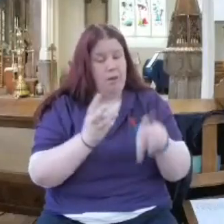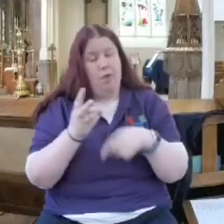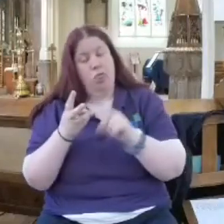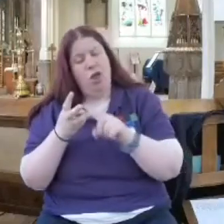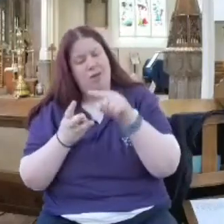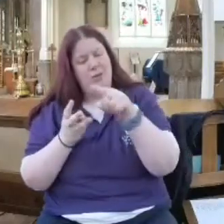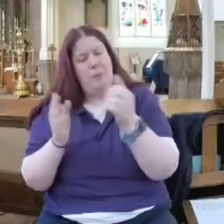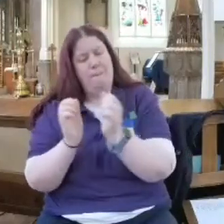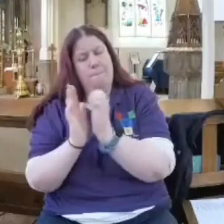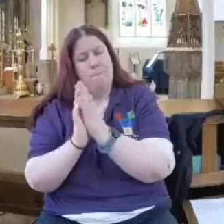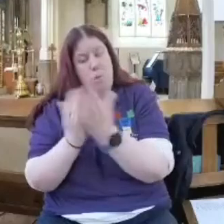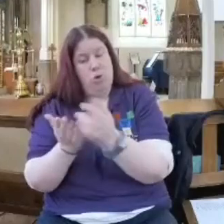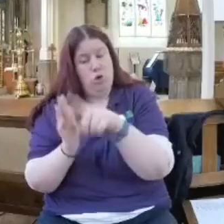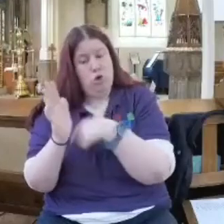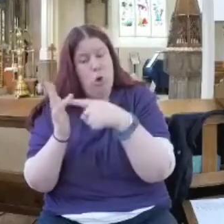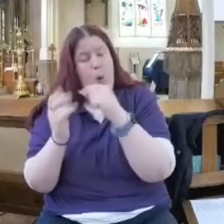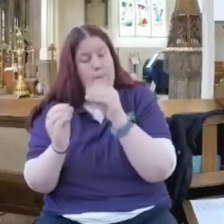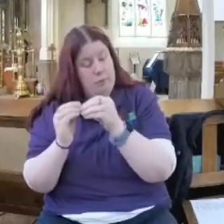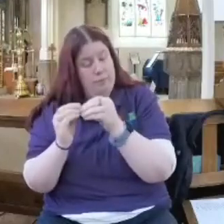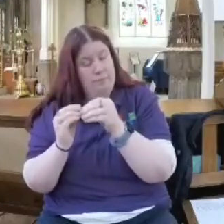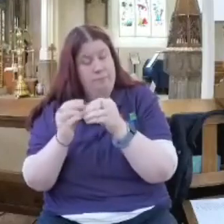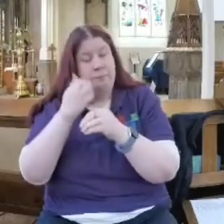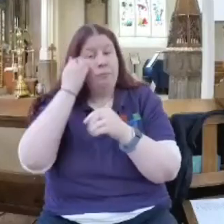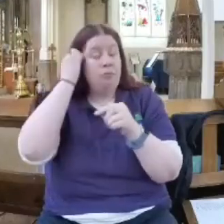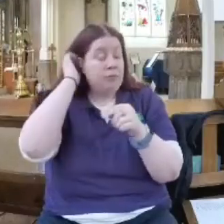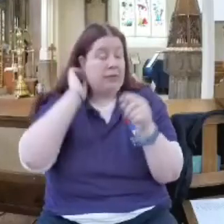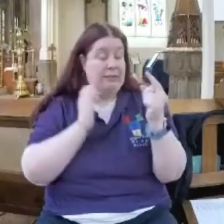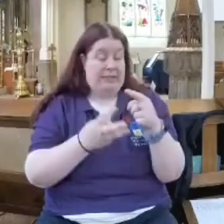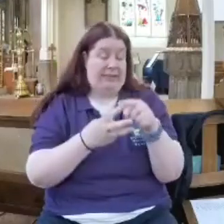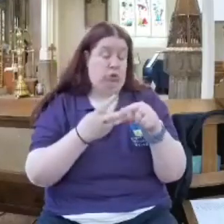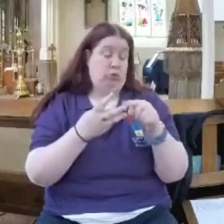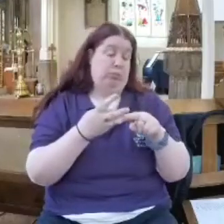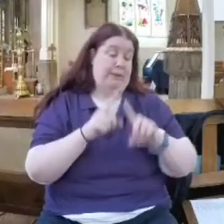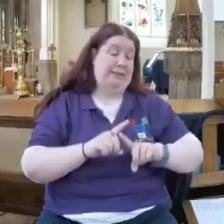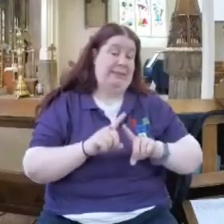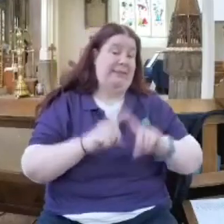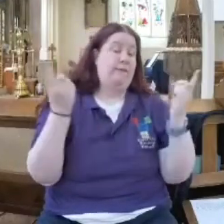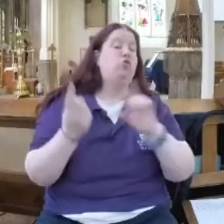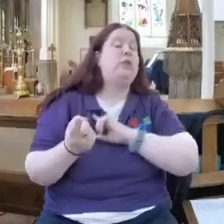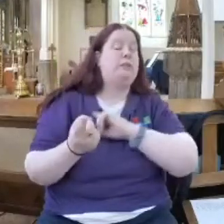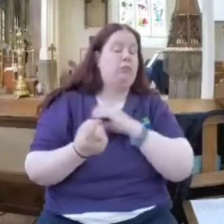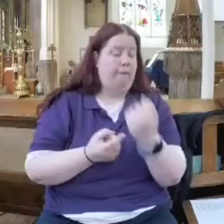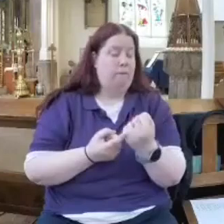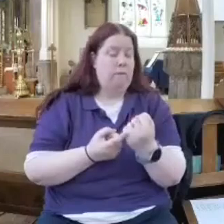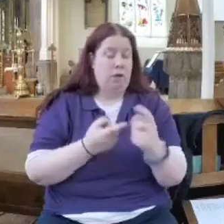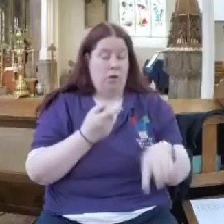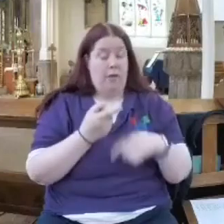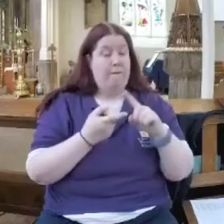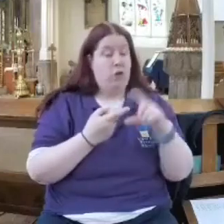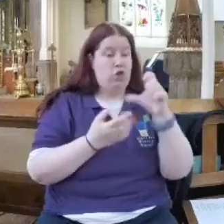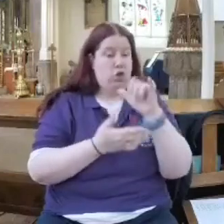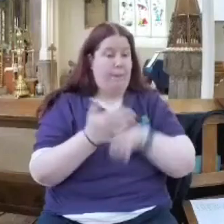Each account serves a different purpose. They see the first chapter of Genesis